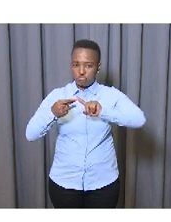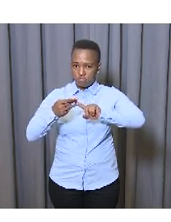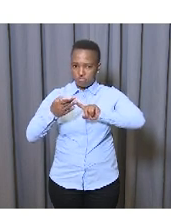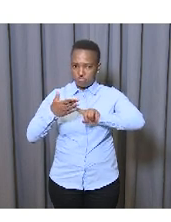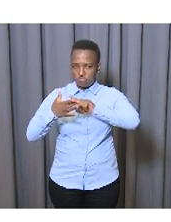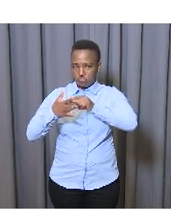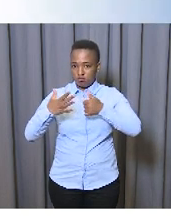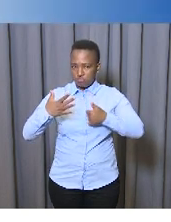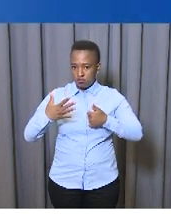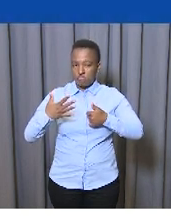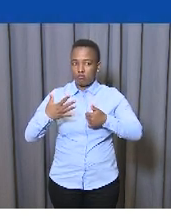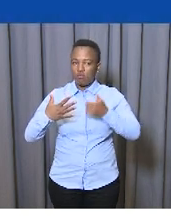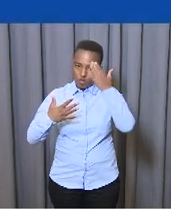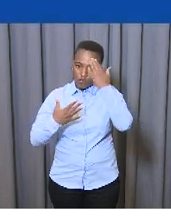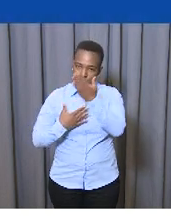those pillars.